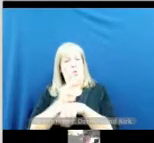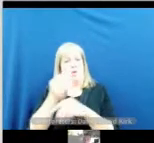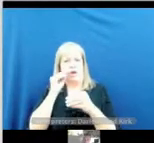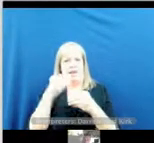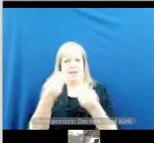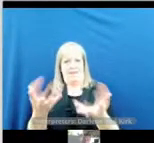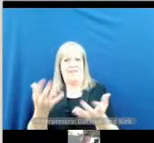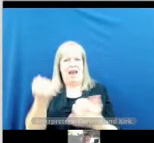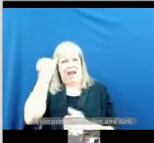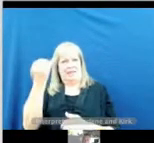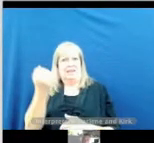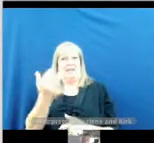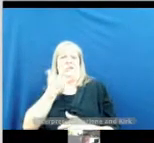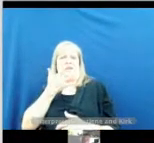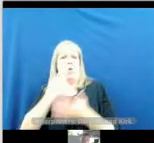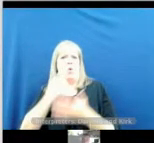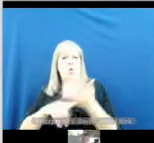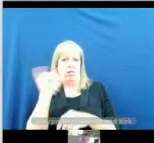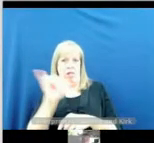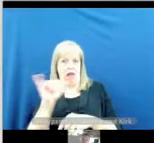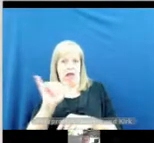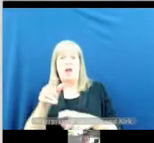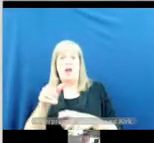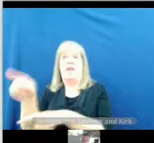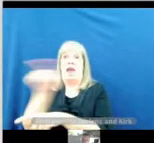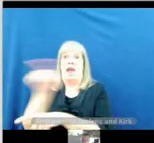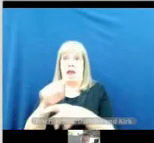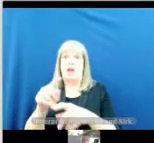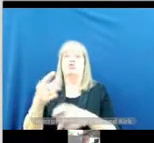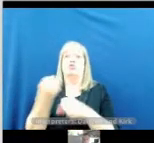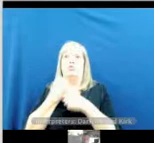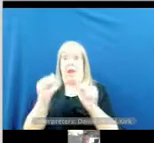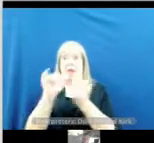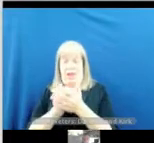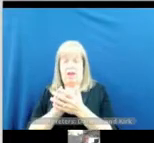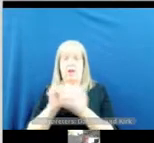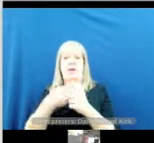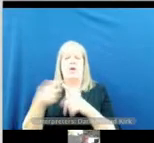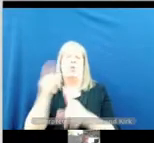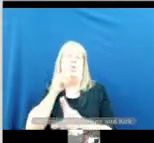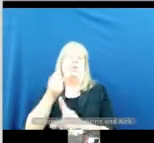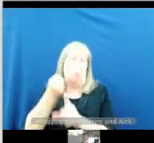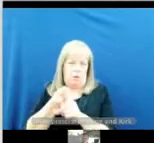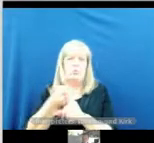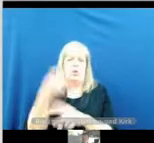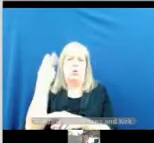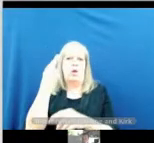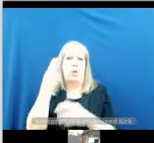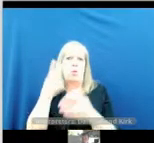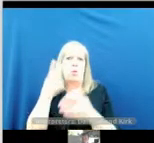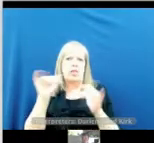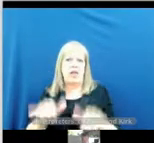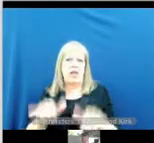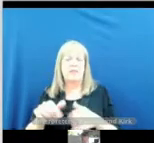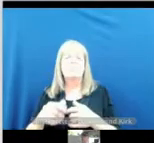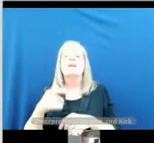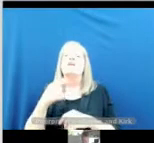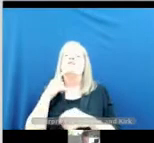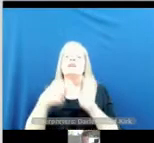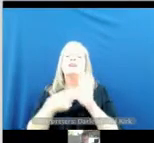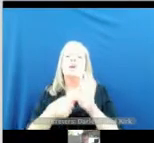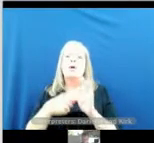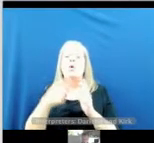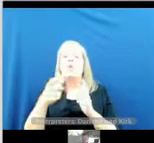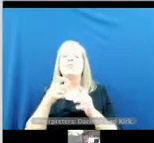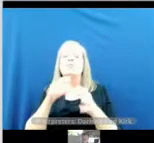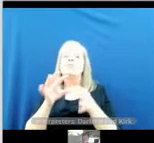your learners or on the people who are experiencing this. So for example, if you want to simulate close vision or low vision,